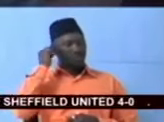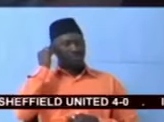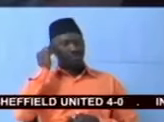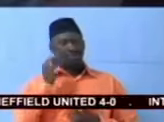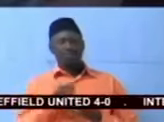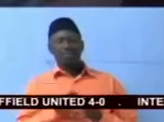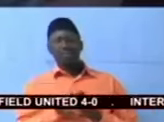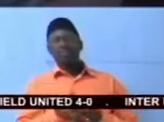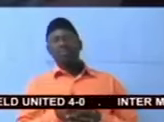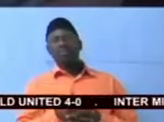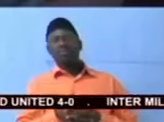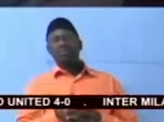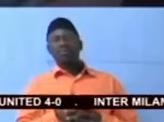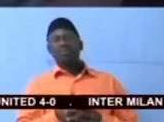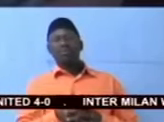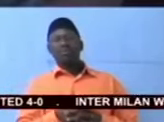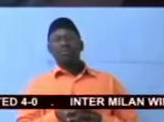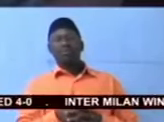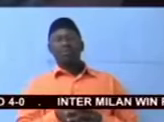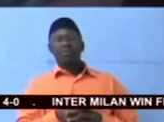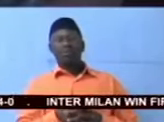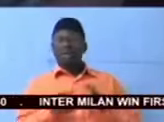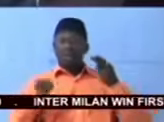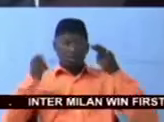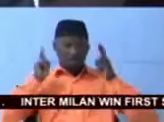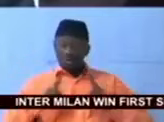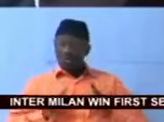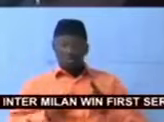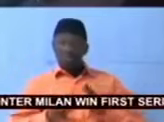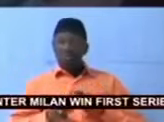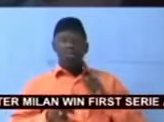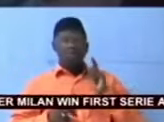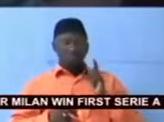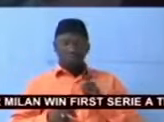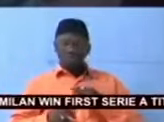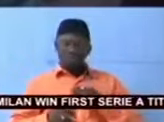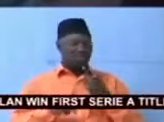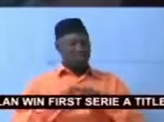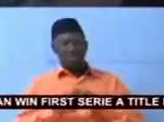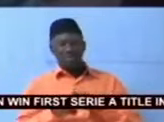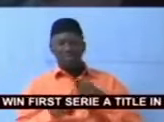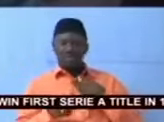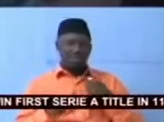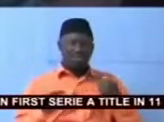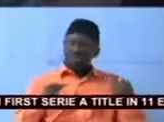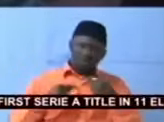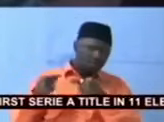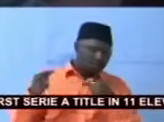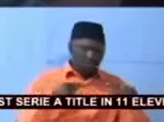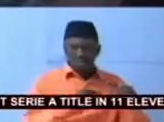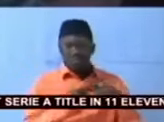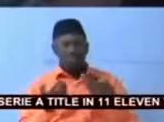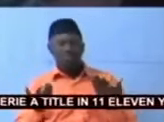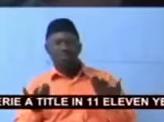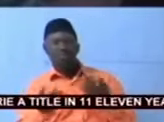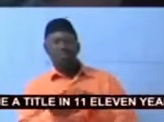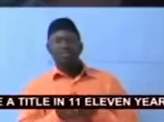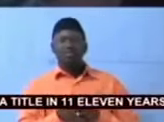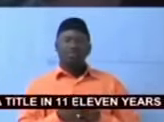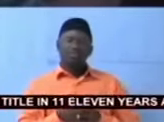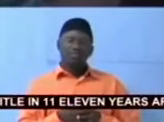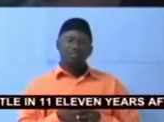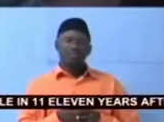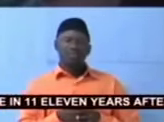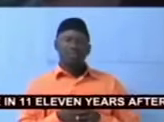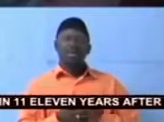Well, prosecutors will argue. Legoleg atté ñi nga xamni ñoo amé kayit yi atté yi ñoom legoleg ñu daldi daganté.